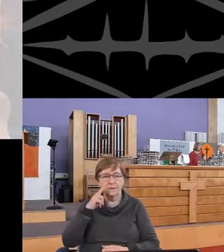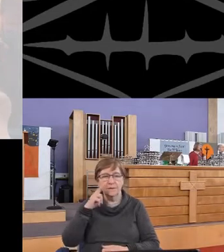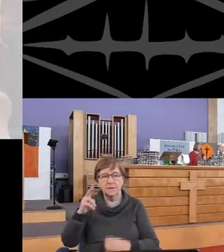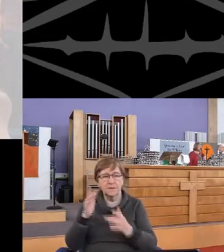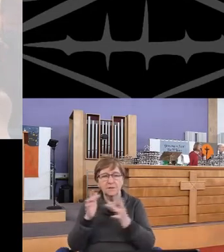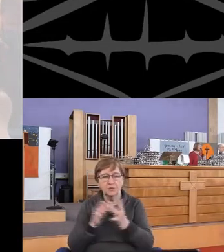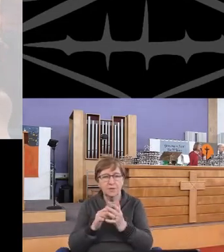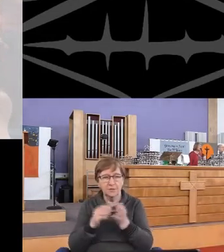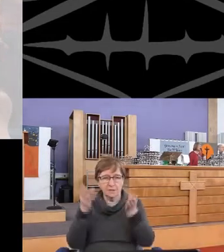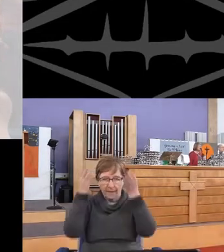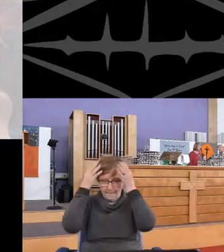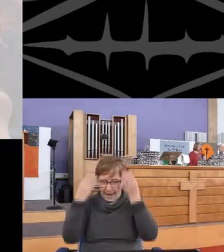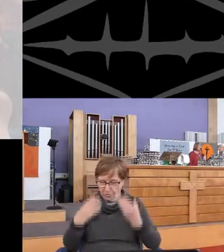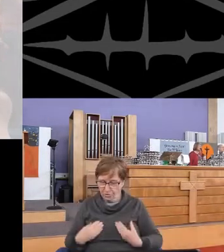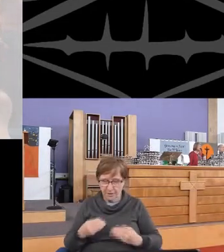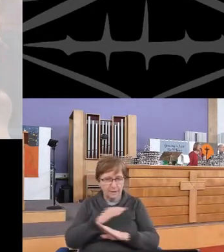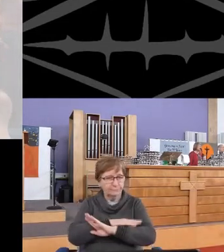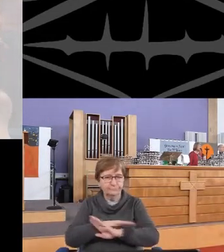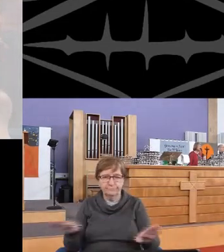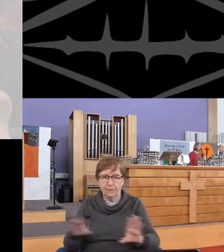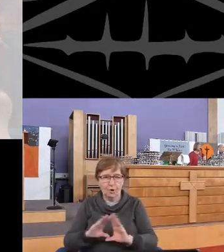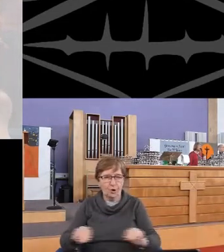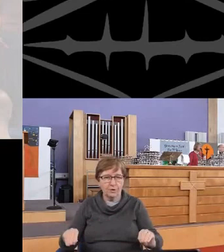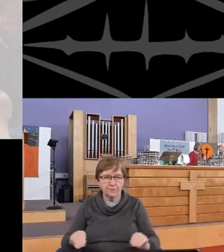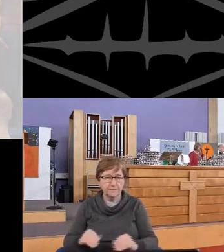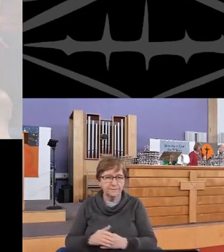See Jesus stripped of majesty.